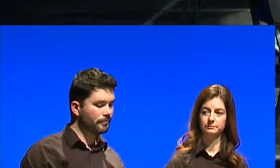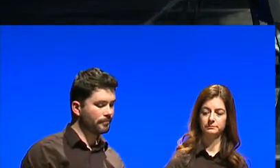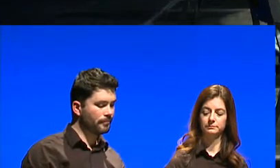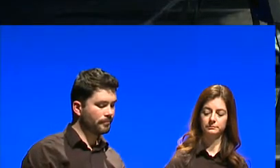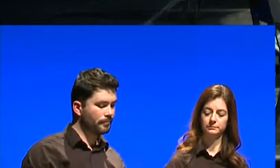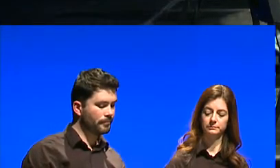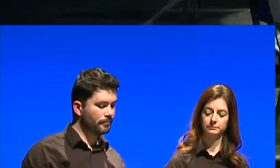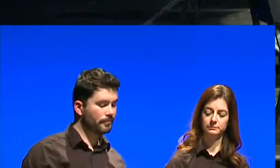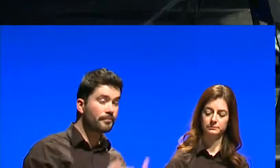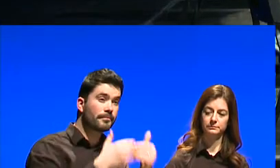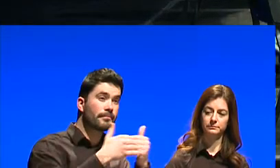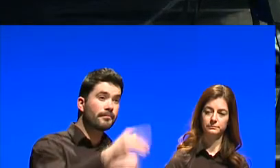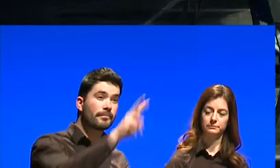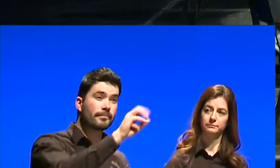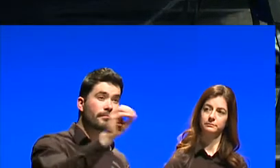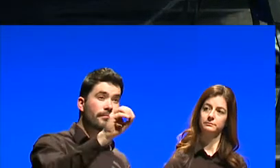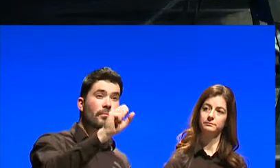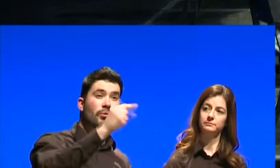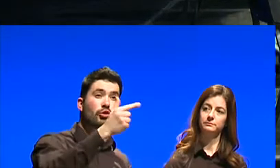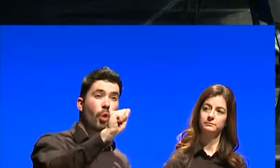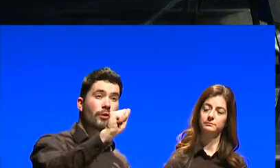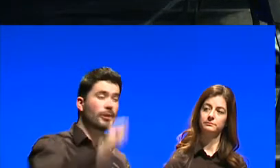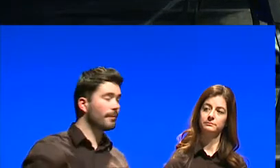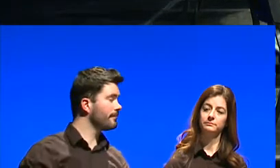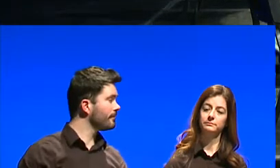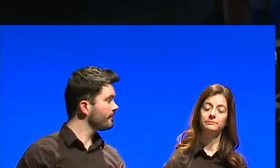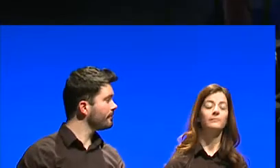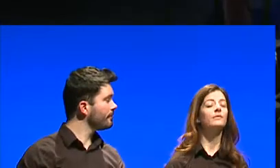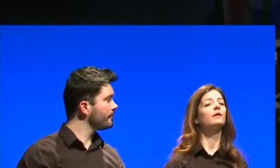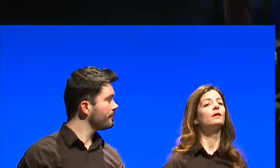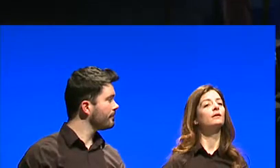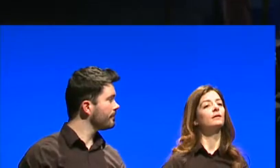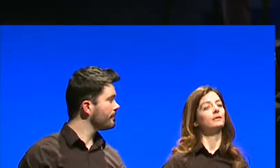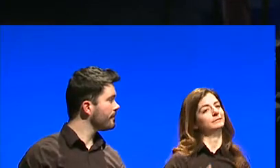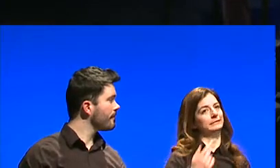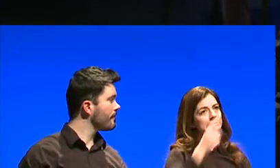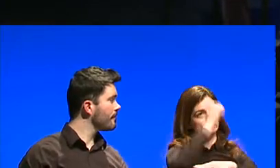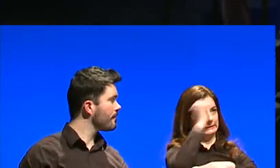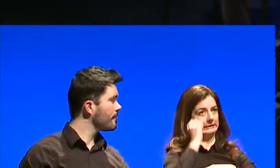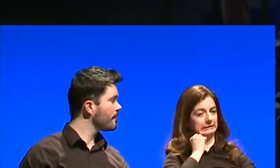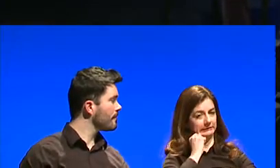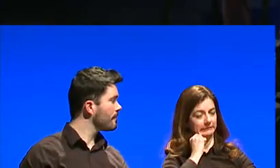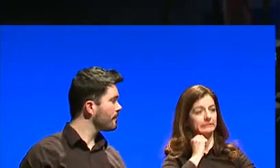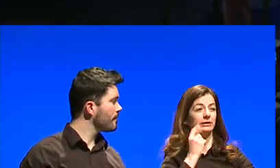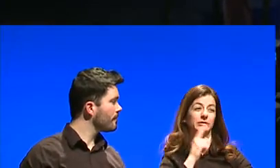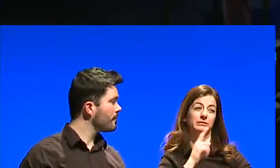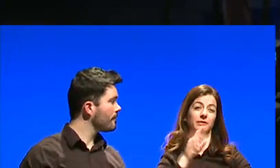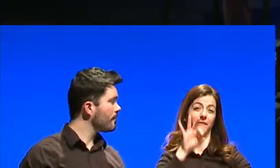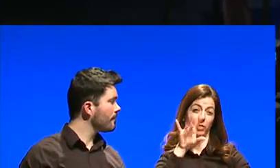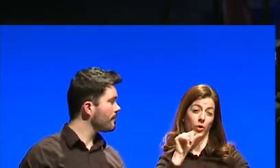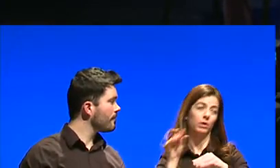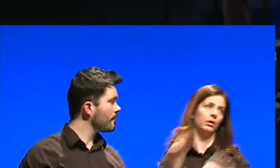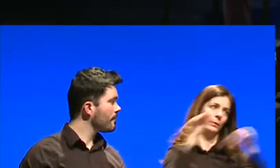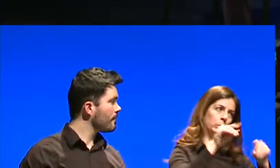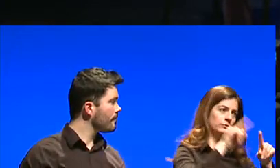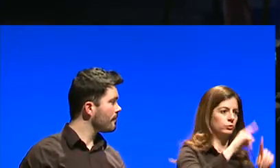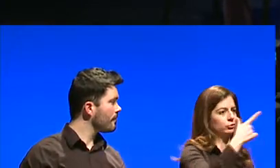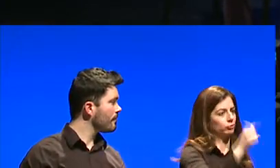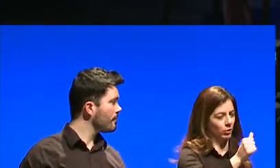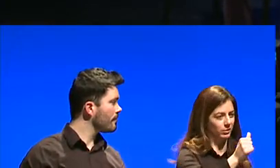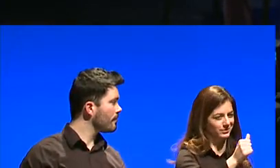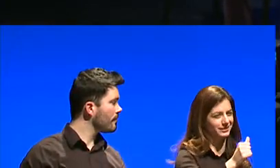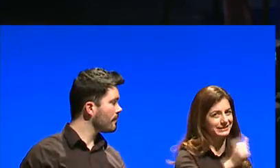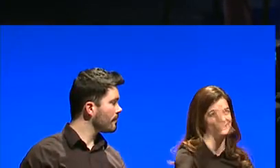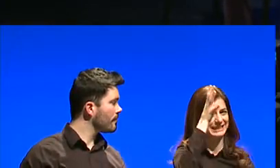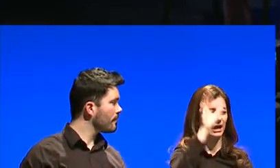2000. Stockbridge, Georgia. We moved from Florida to Georgia for my dad's work. I leave behind